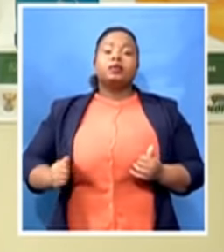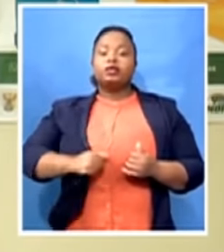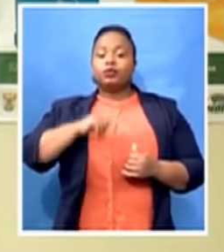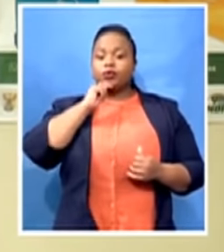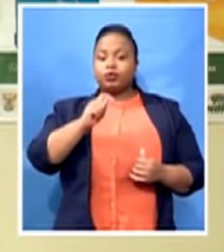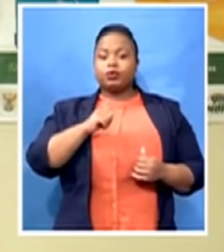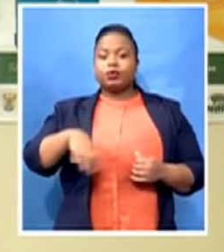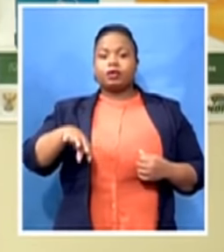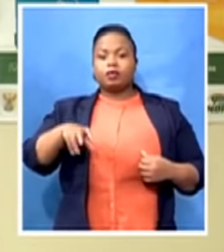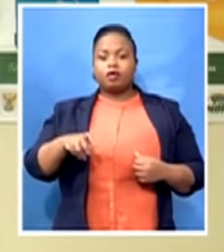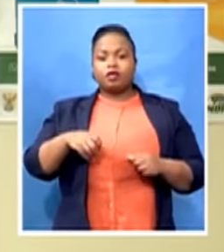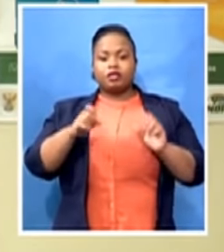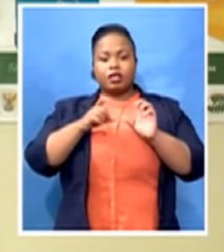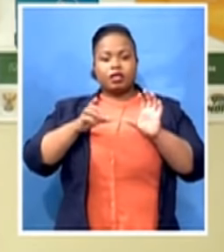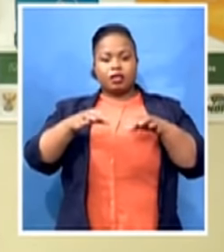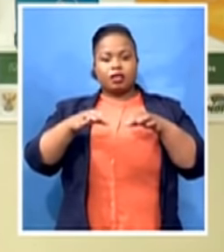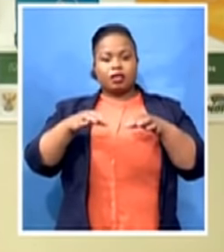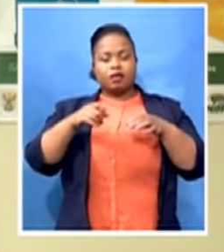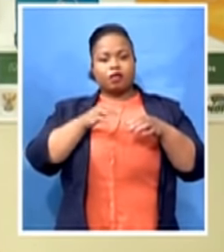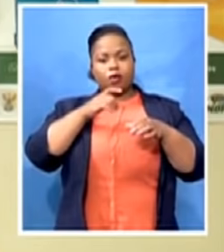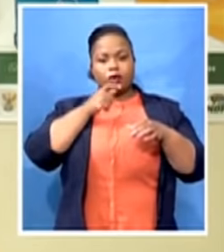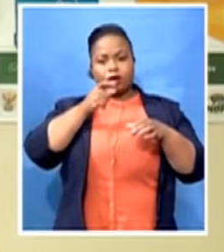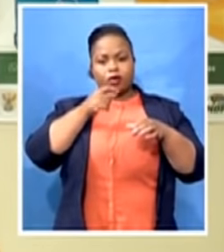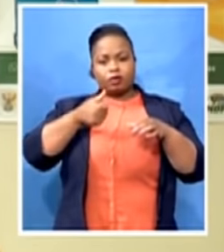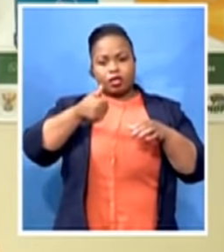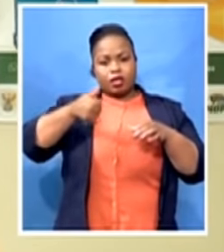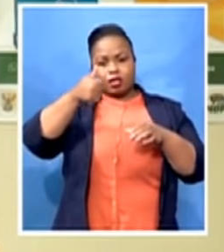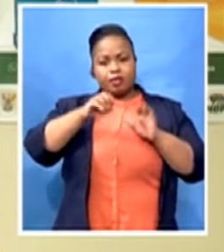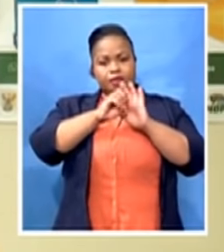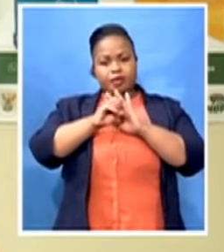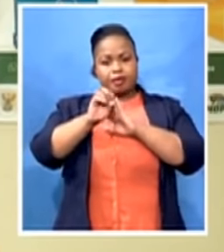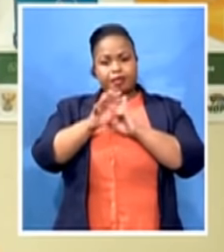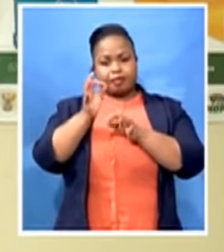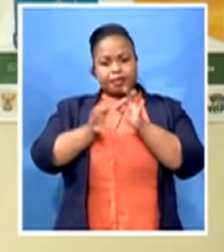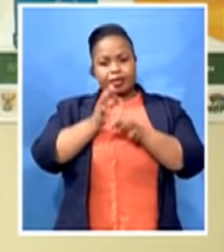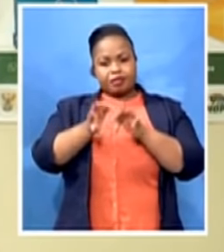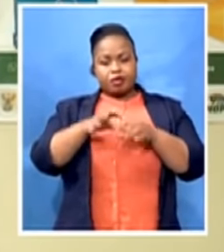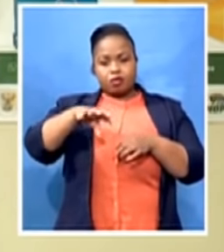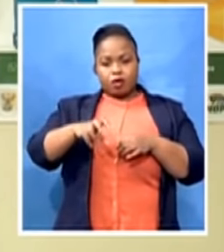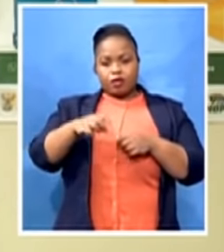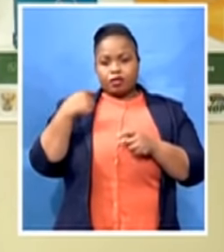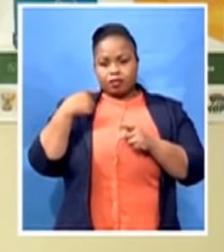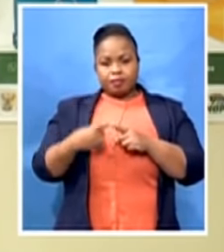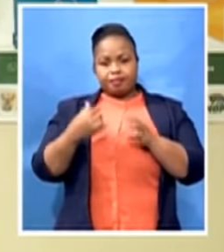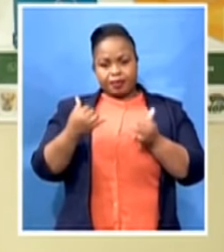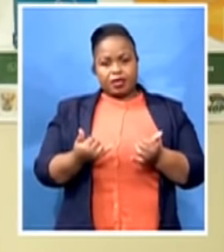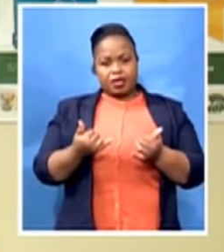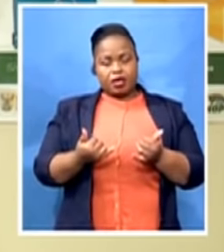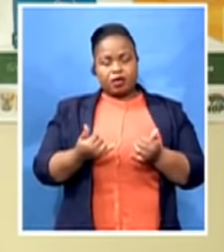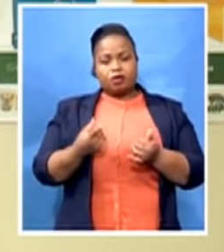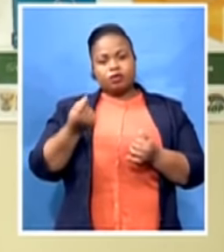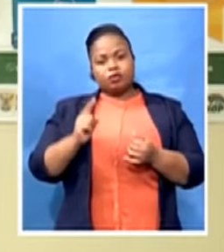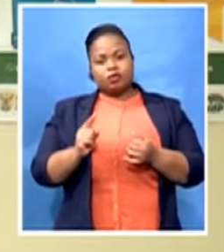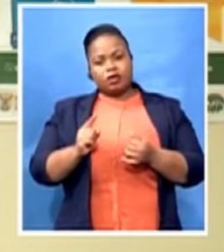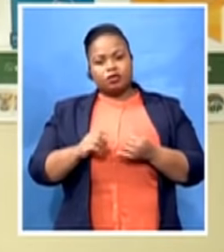have just briefed the media in terms of where the province is in terms of fighting coronavirus in the province.